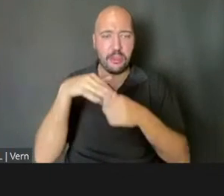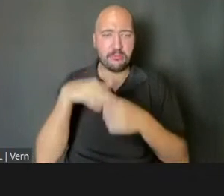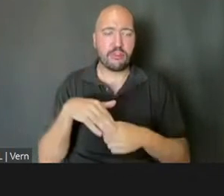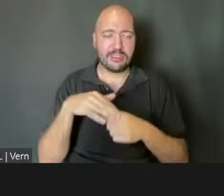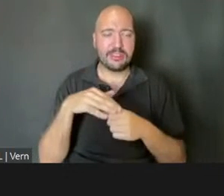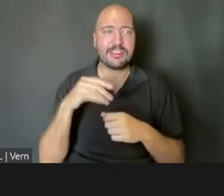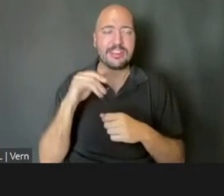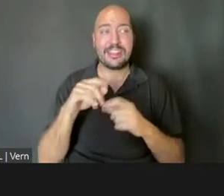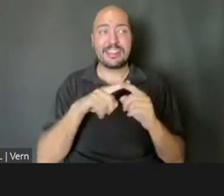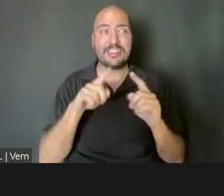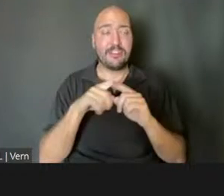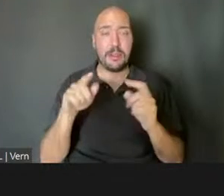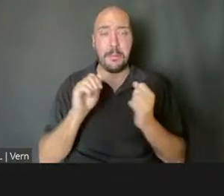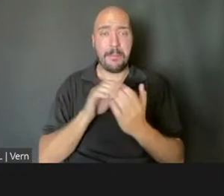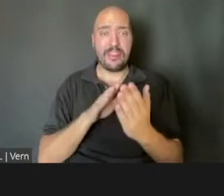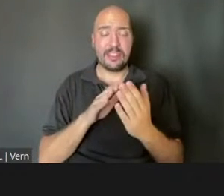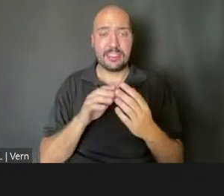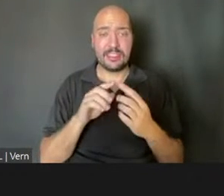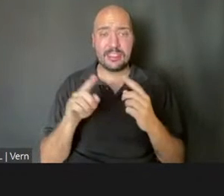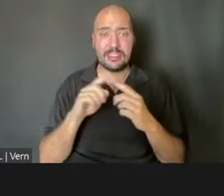these methods, these